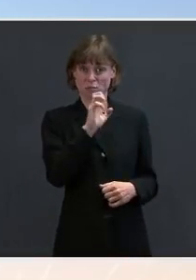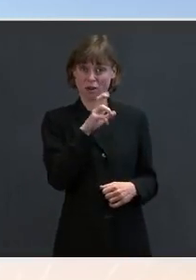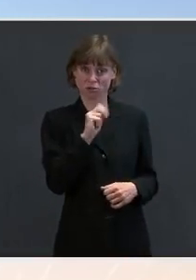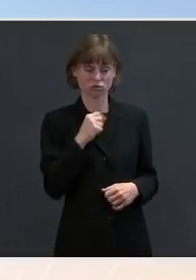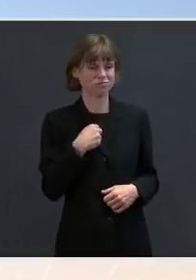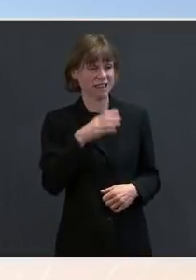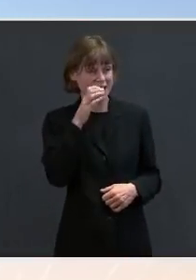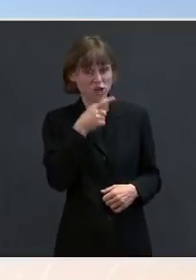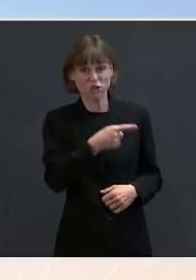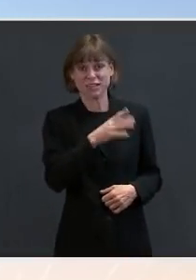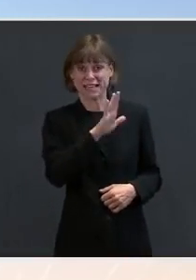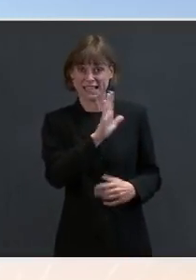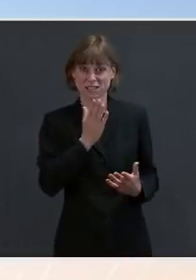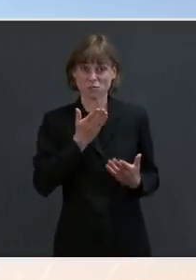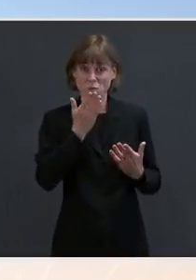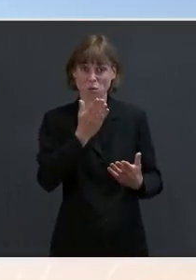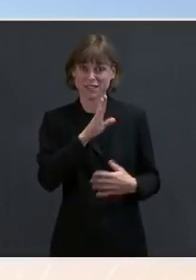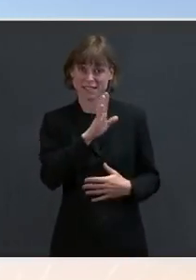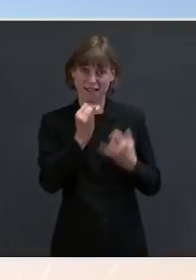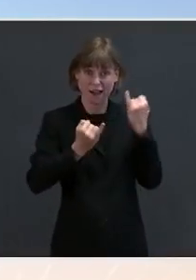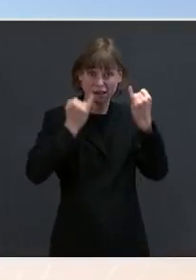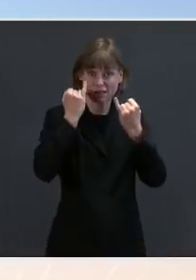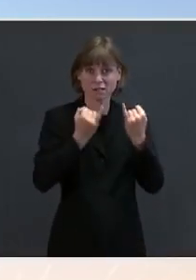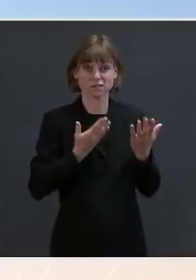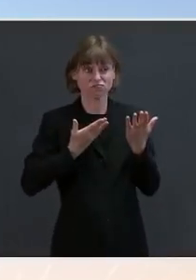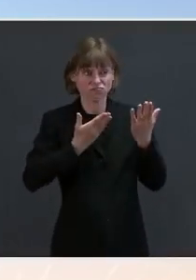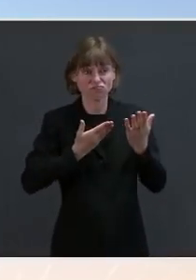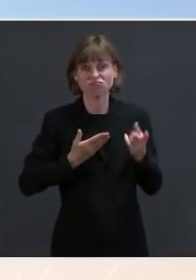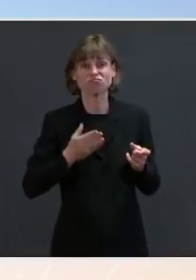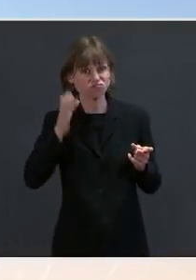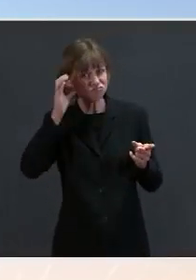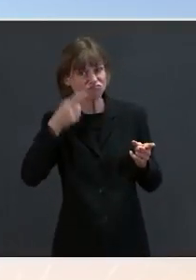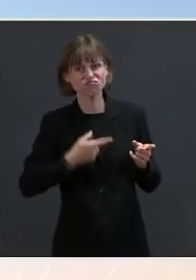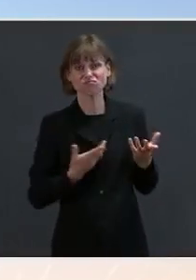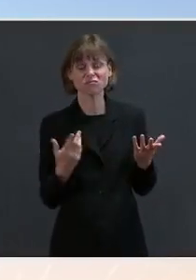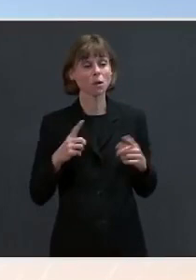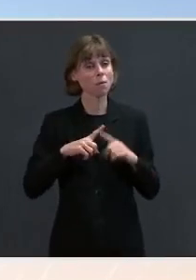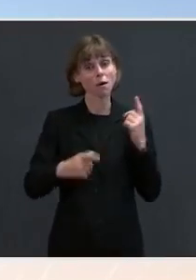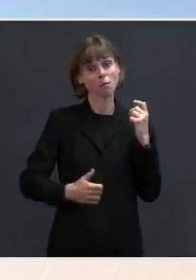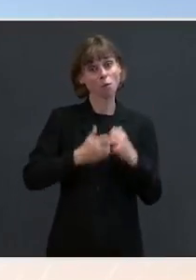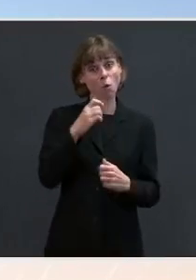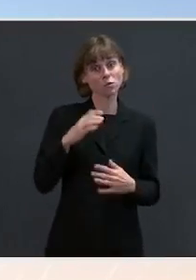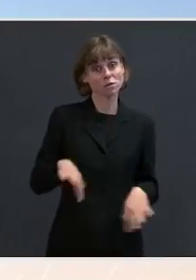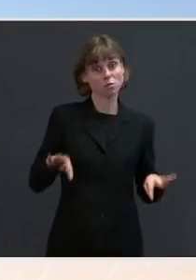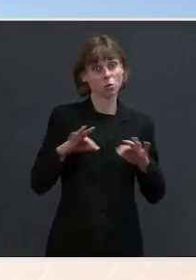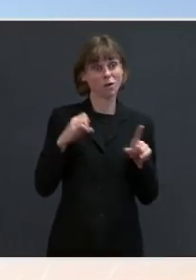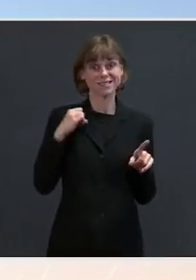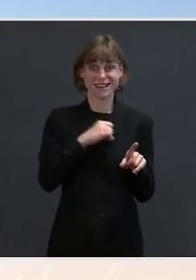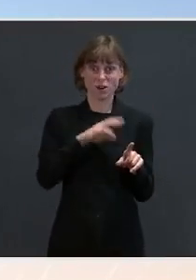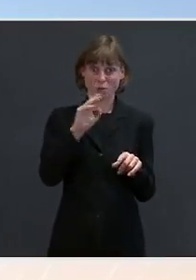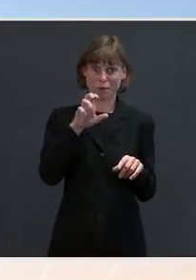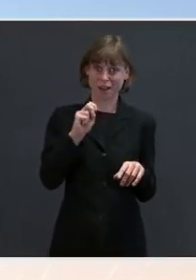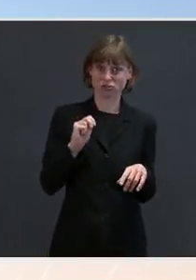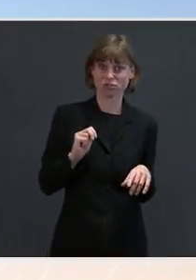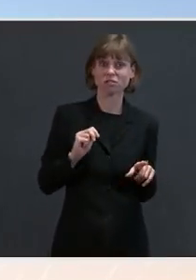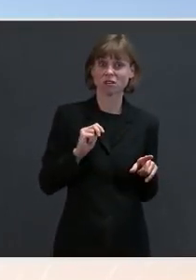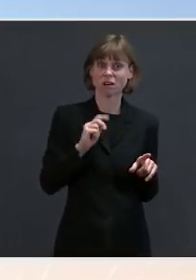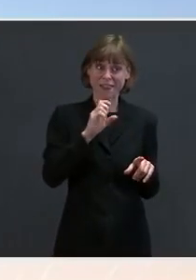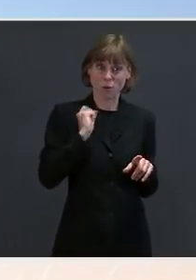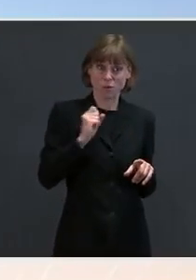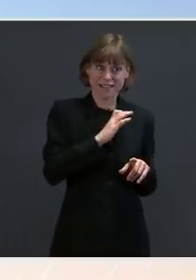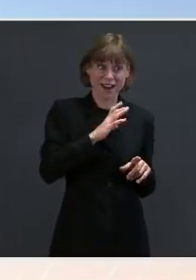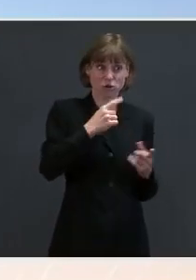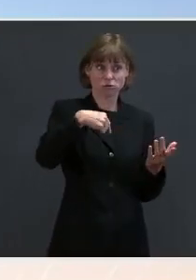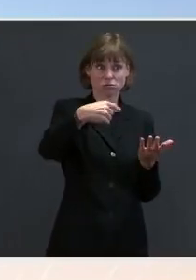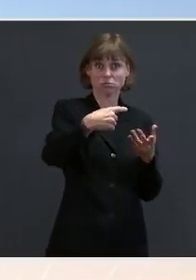and ideas and suggestions. And most importantly, though, Senator Manchin and others in the Senate are negotiating with each